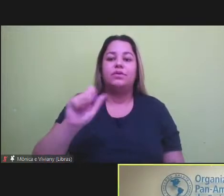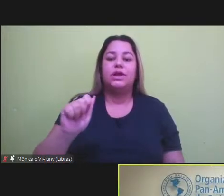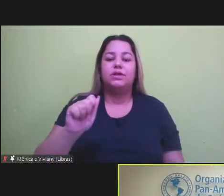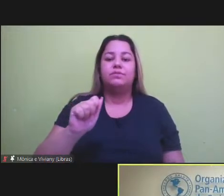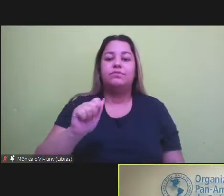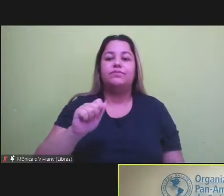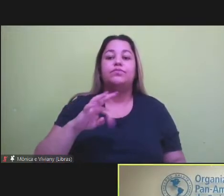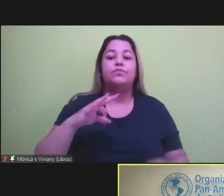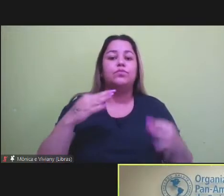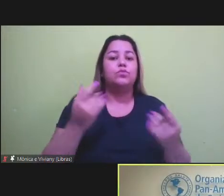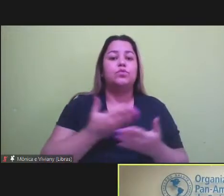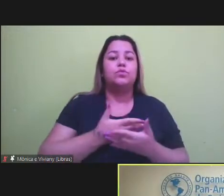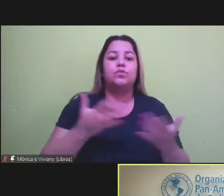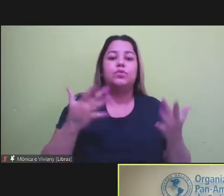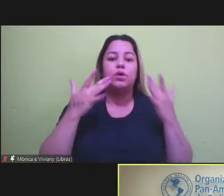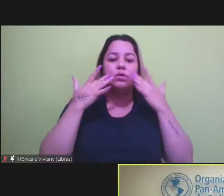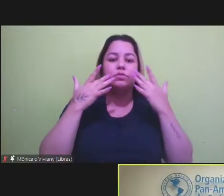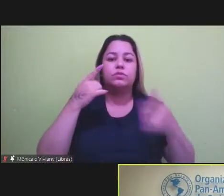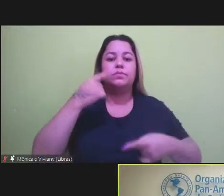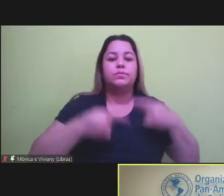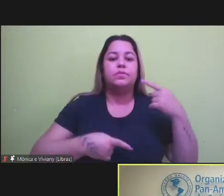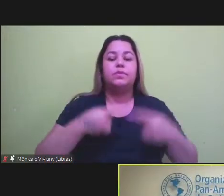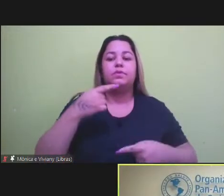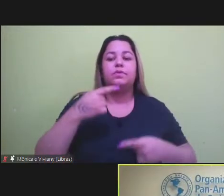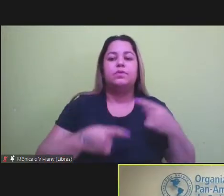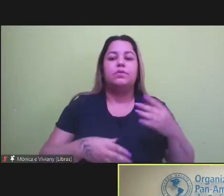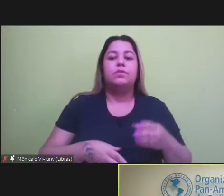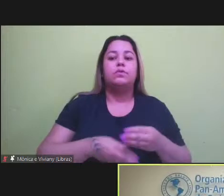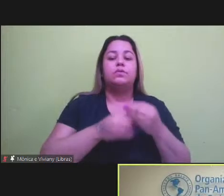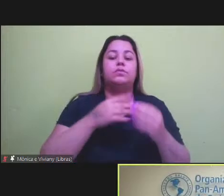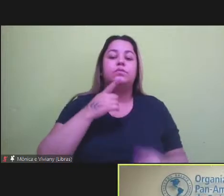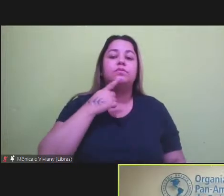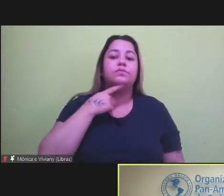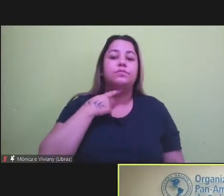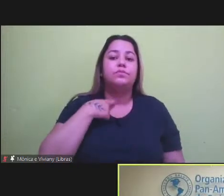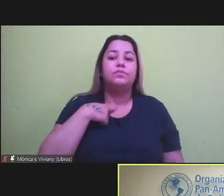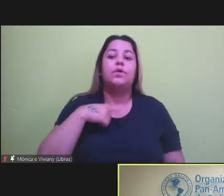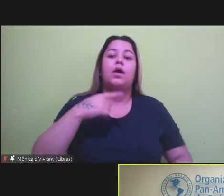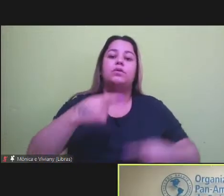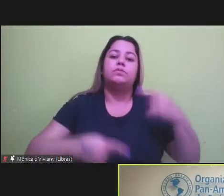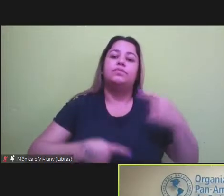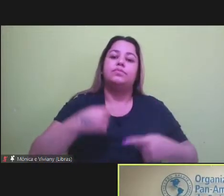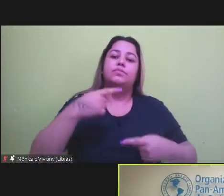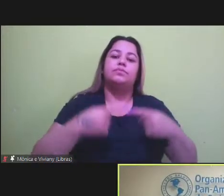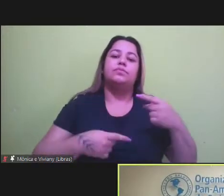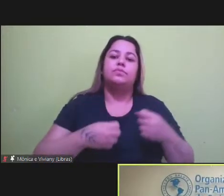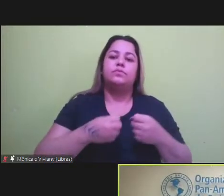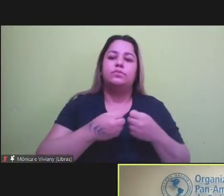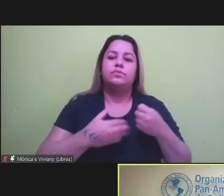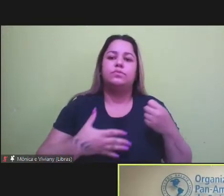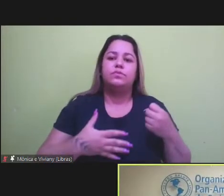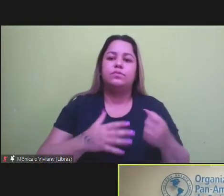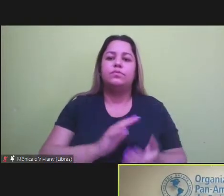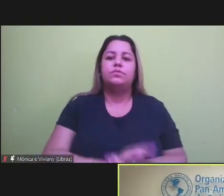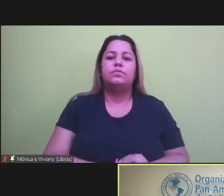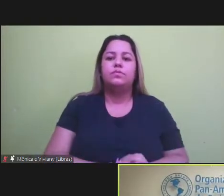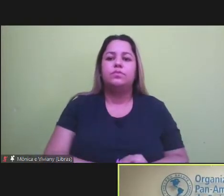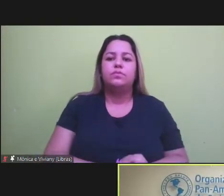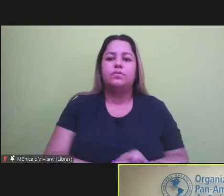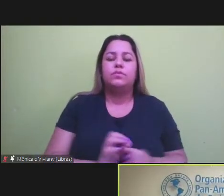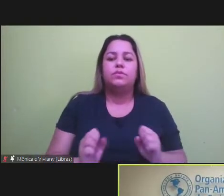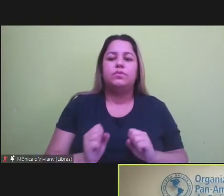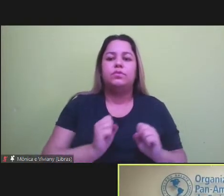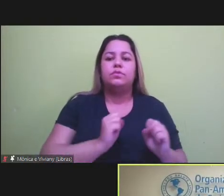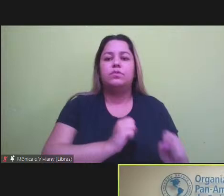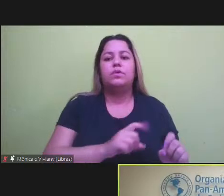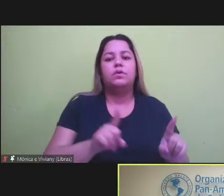for all your points that you brought here to contribute with the debate. We also wish that the discussions throughout the event, they